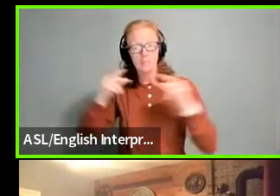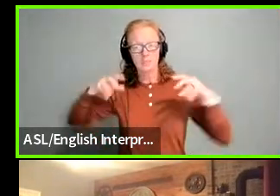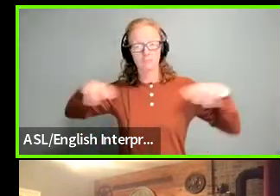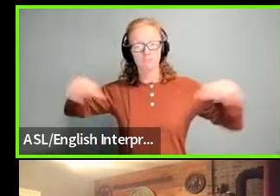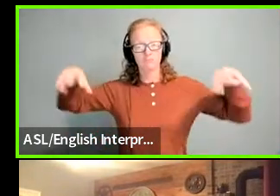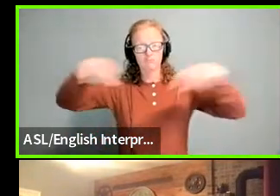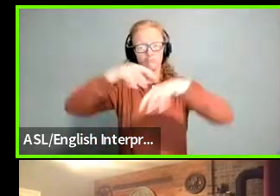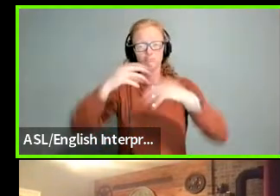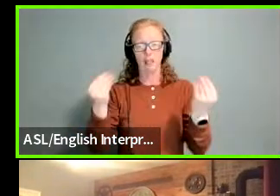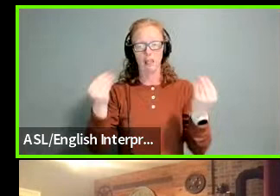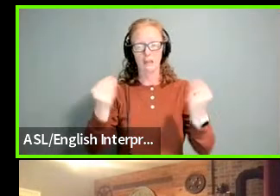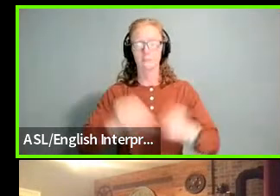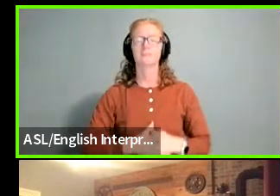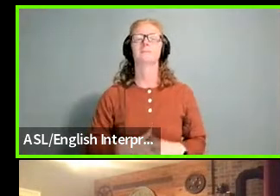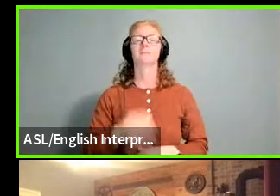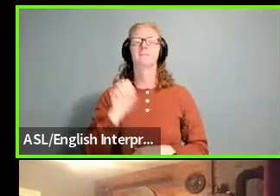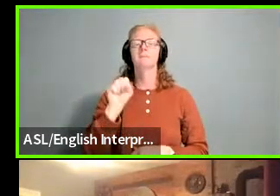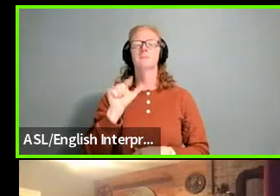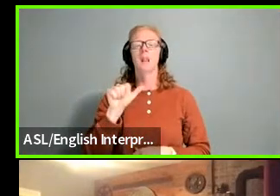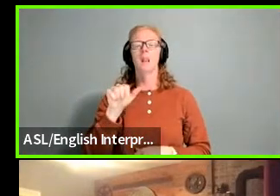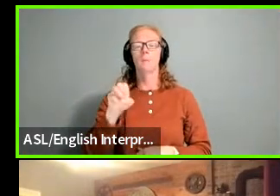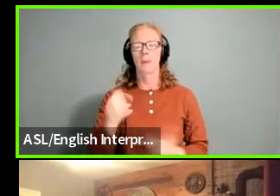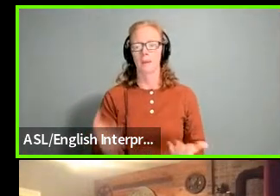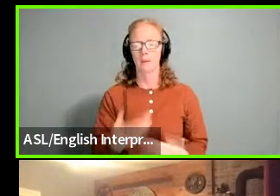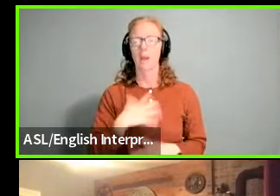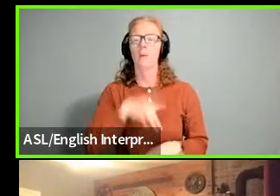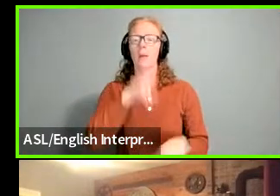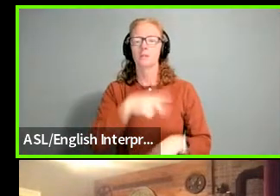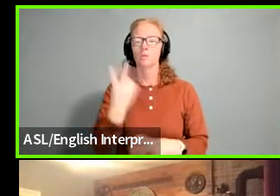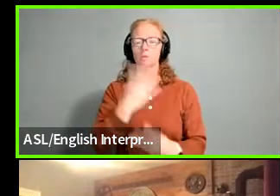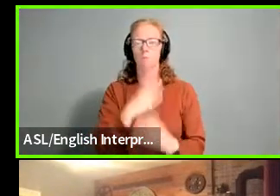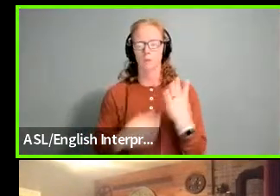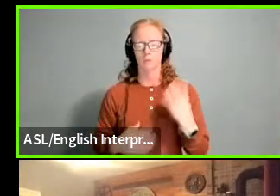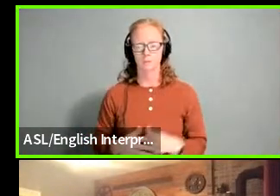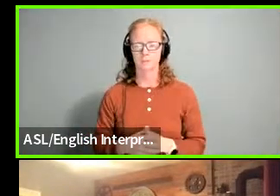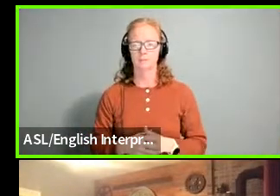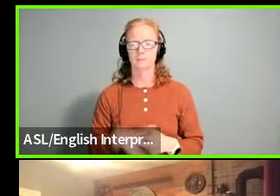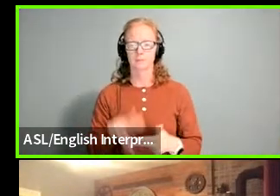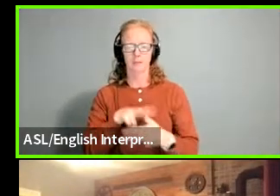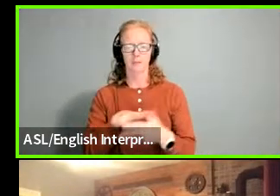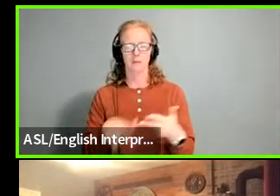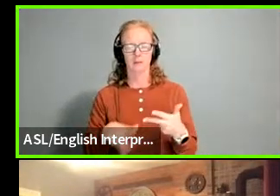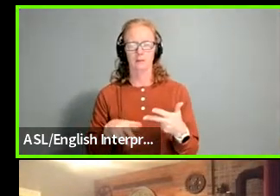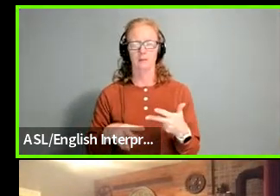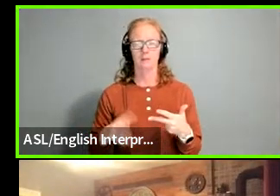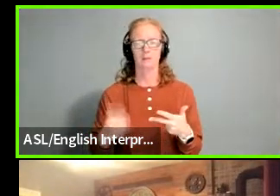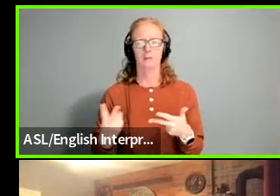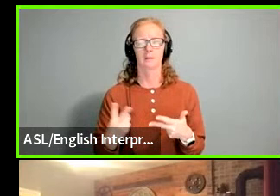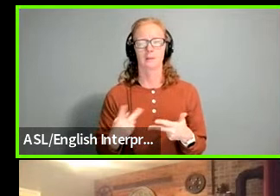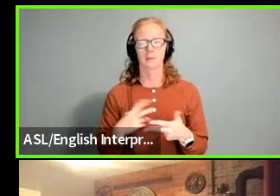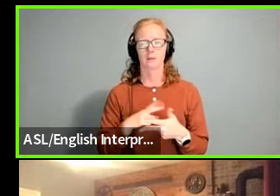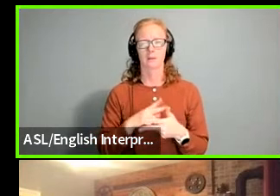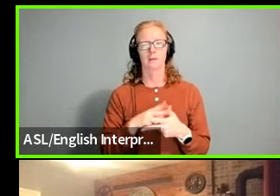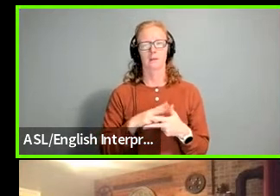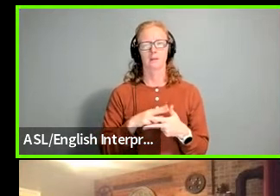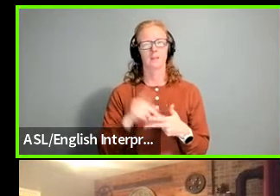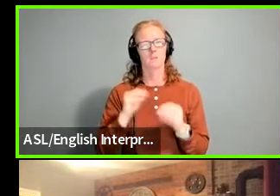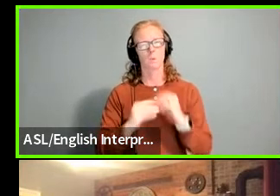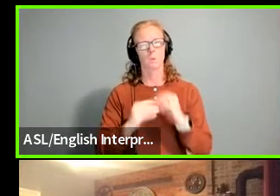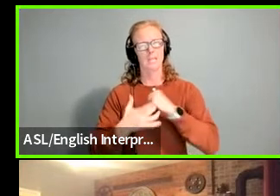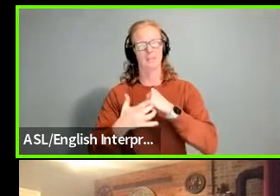So I'll answer 2 pieces of that and defer to the other team to answer the second piece that's a little bit more